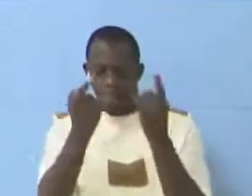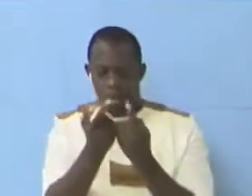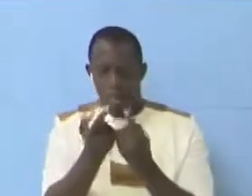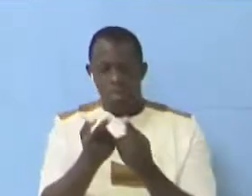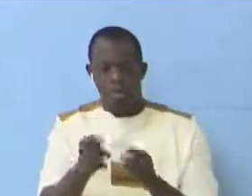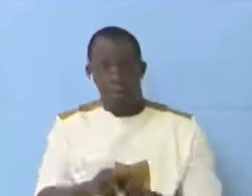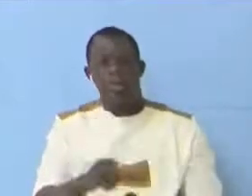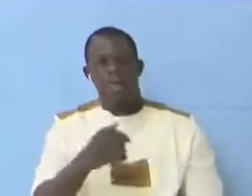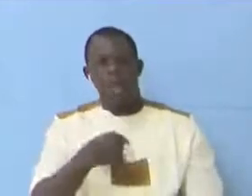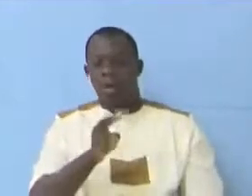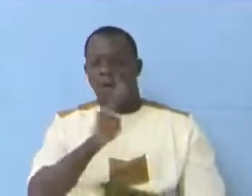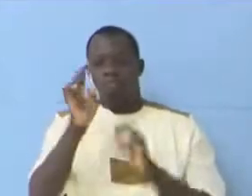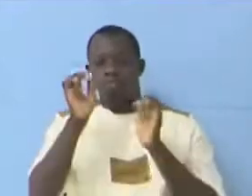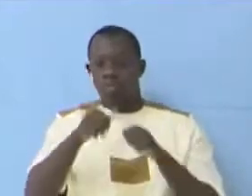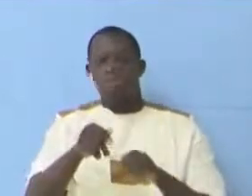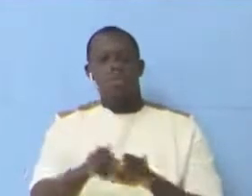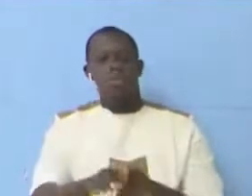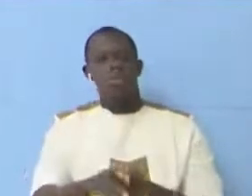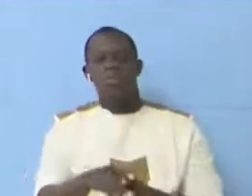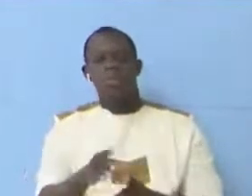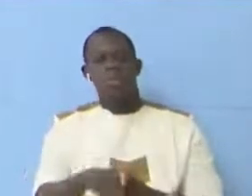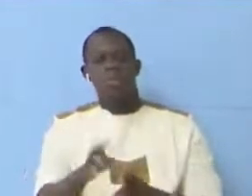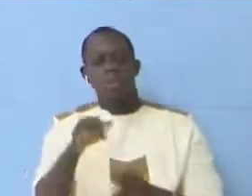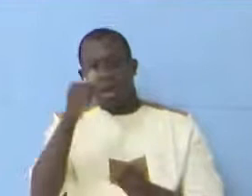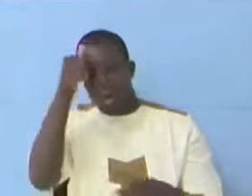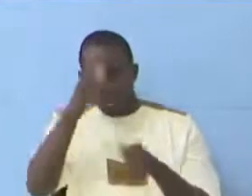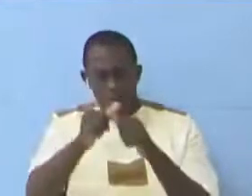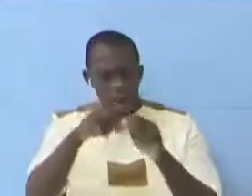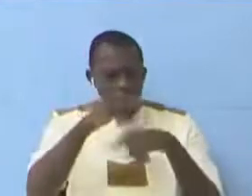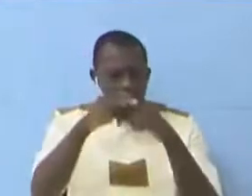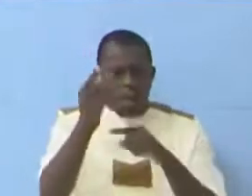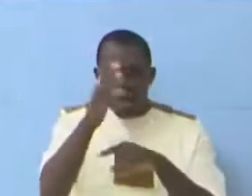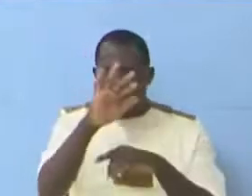But I couldn't place it on anything.